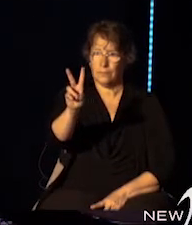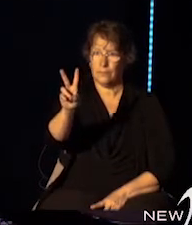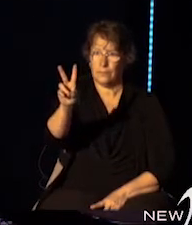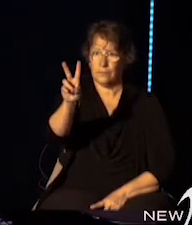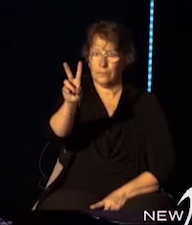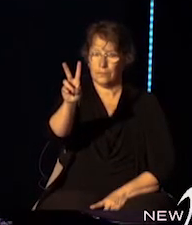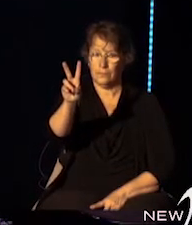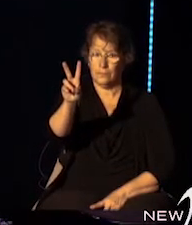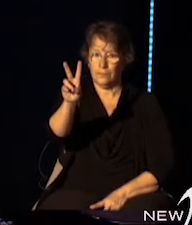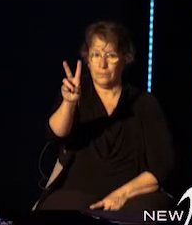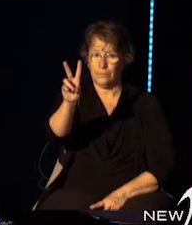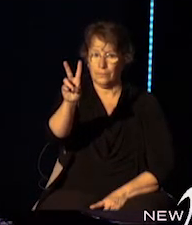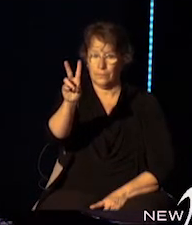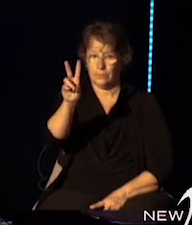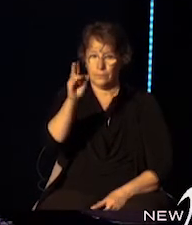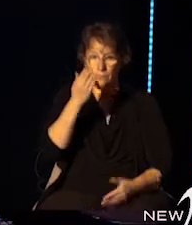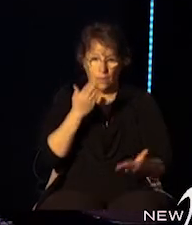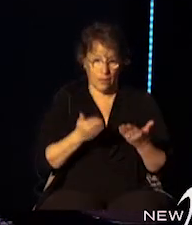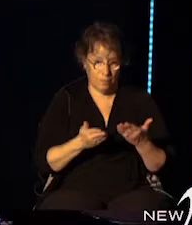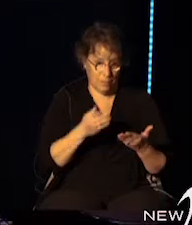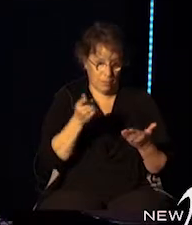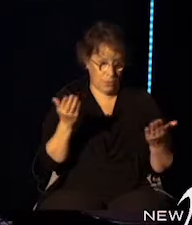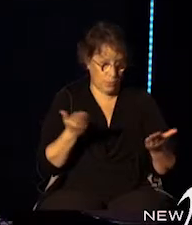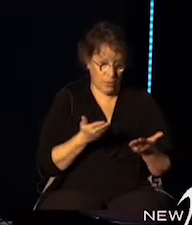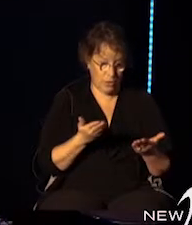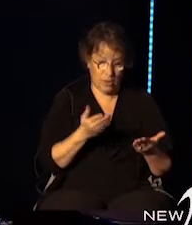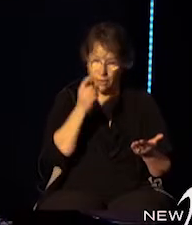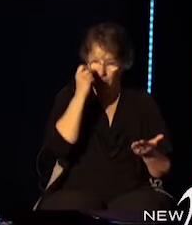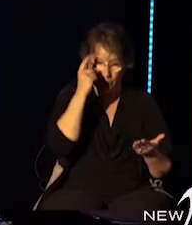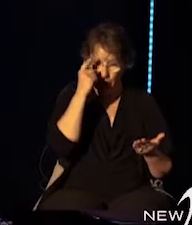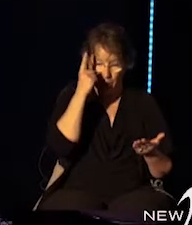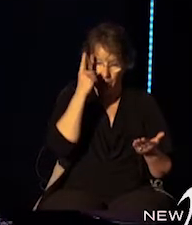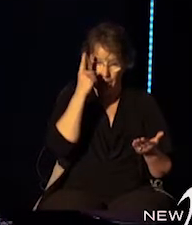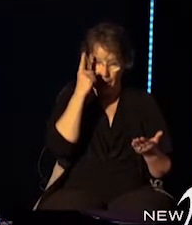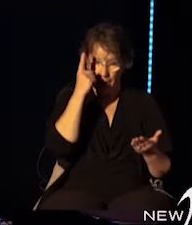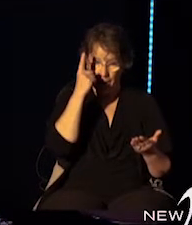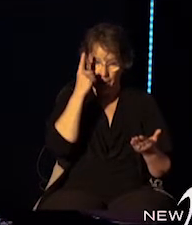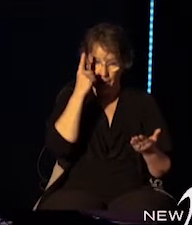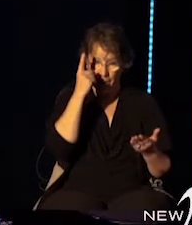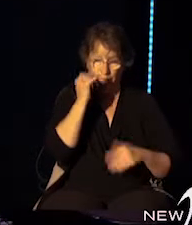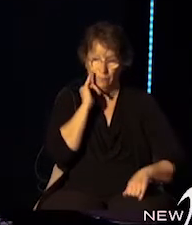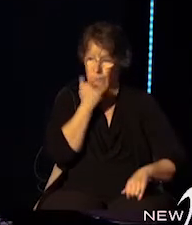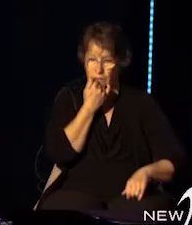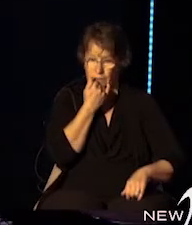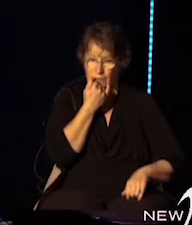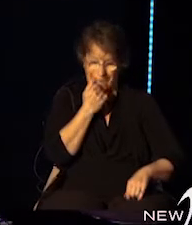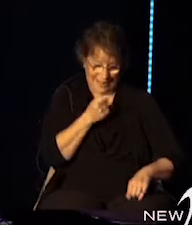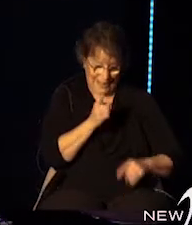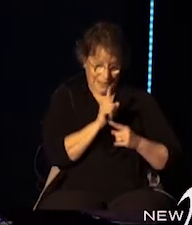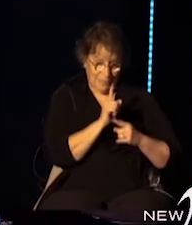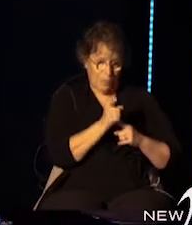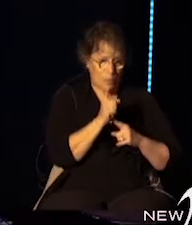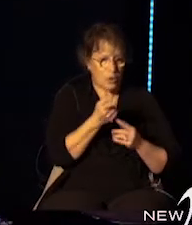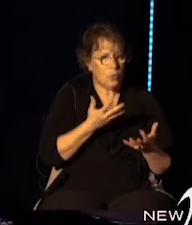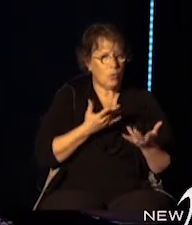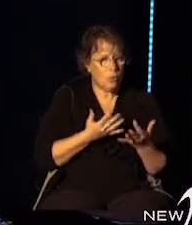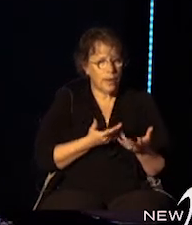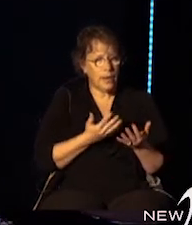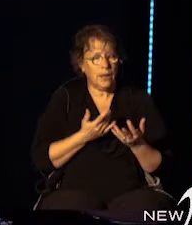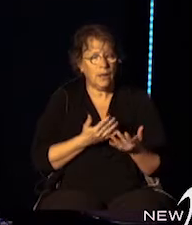Some of you are here, and you might not even have realized it until this moment. You're waiting for so long on God's